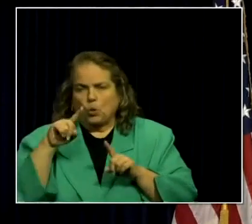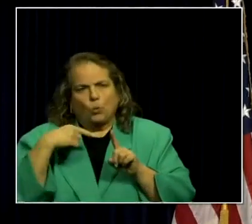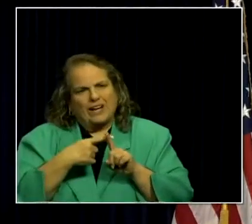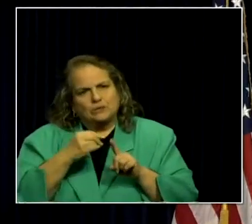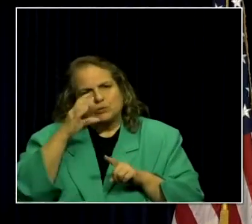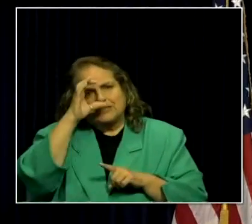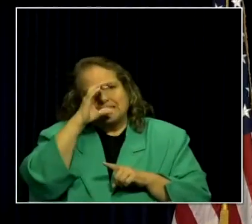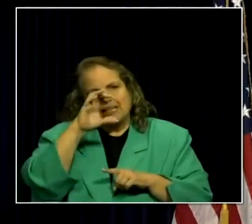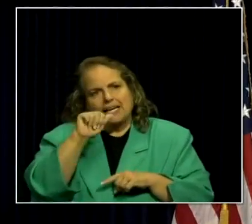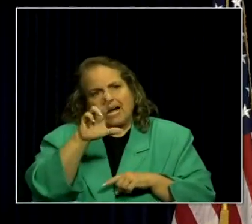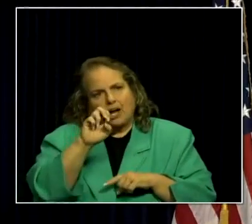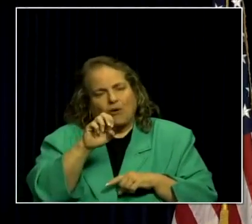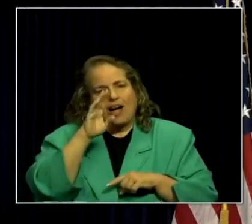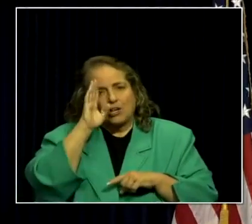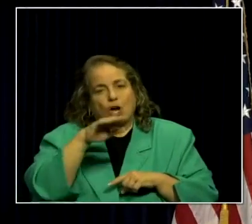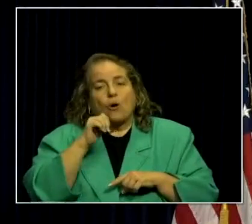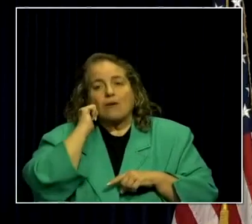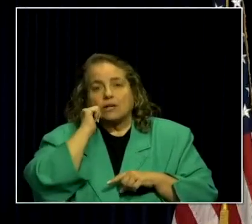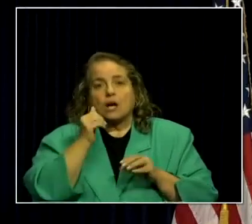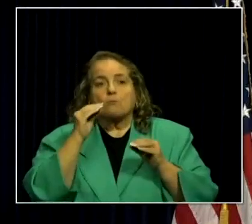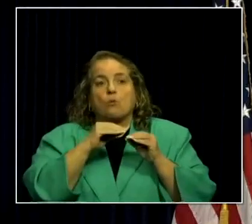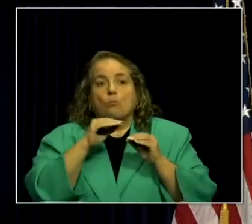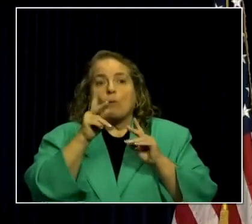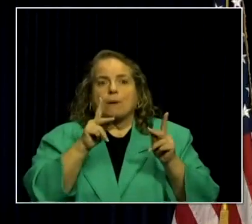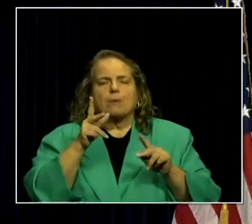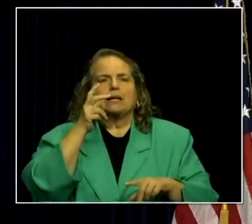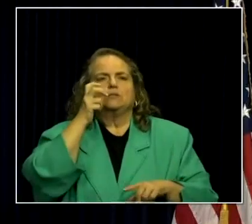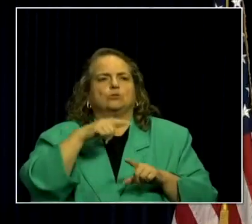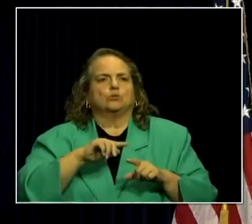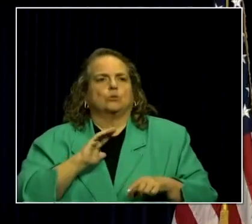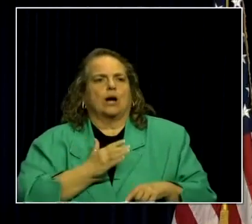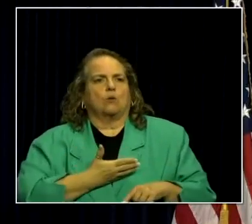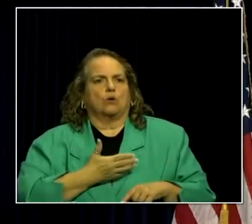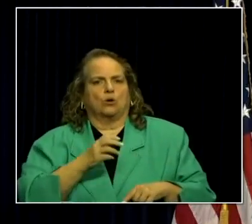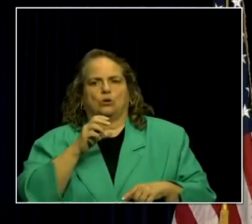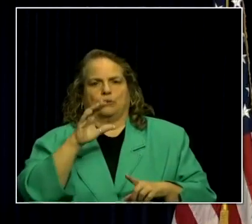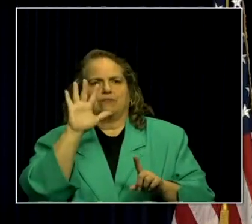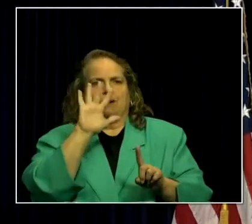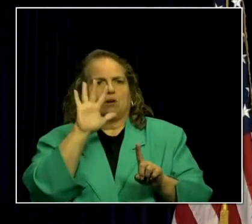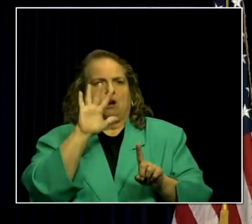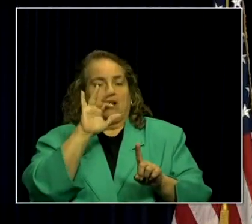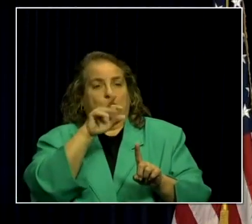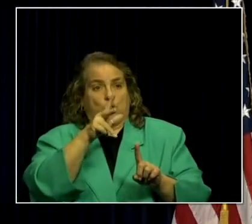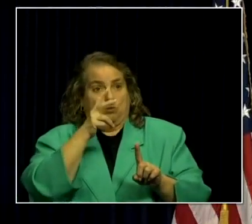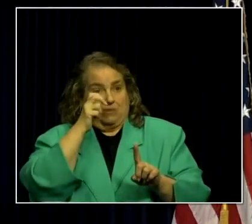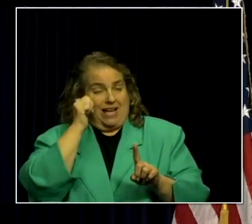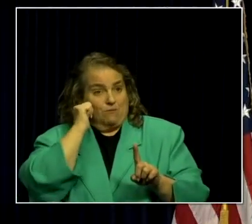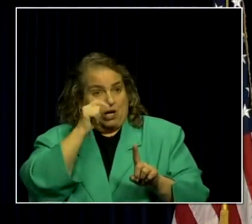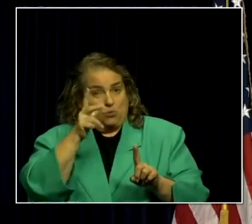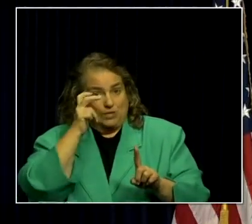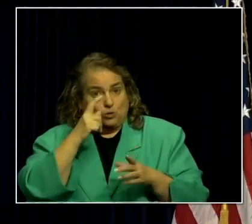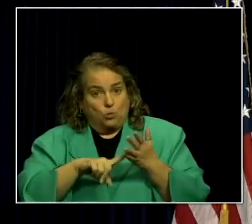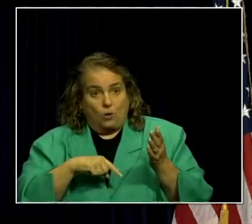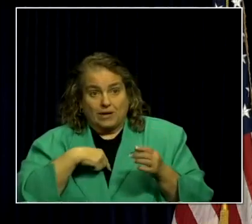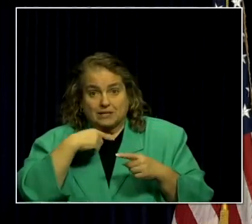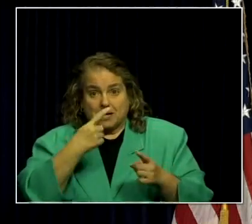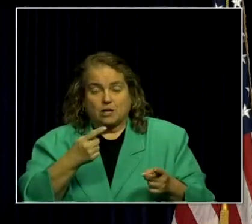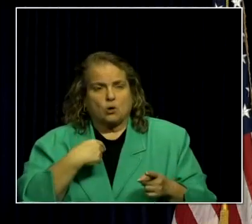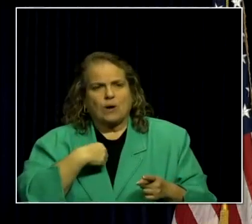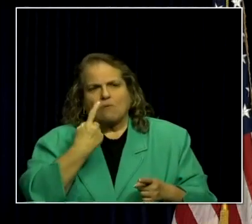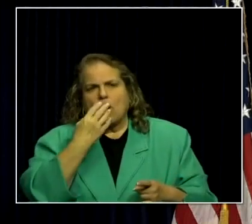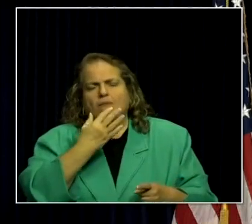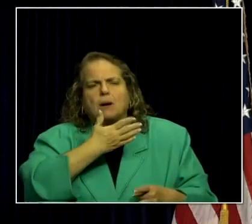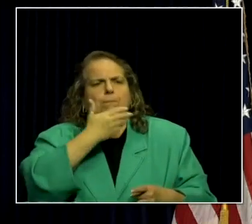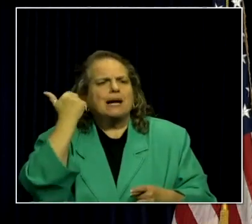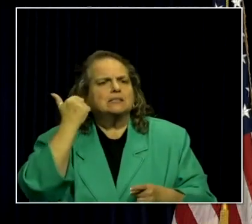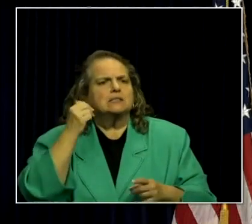there's more of you listening to this show, and I thank you for that, because if you tune in here every day and you listen to what we tell you, I think we have one of the best chances